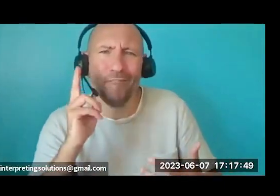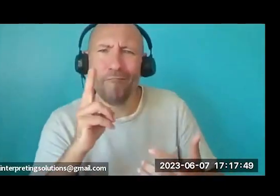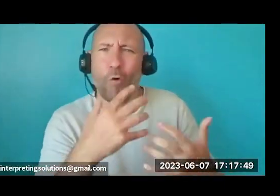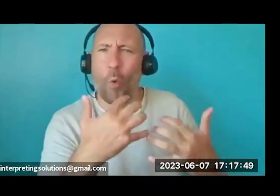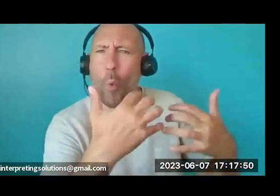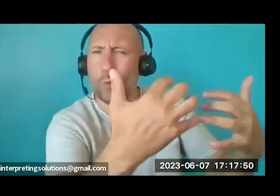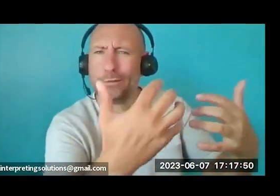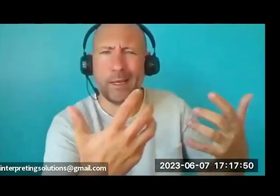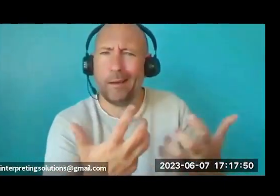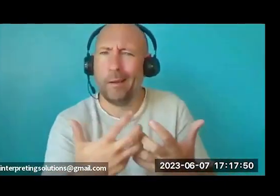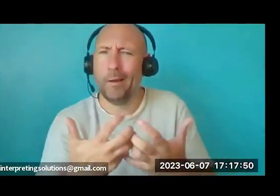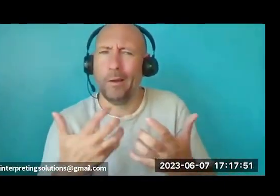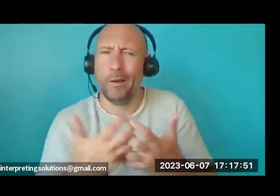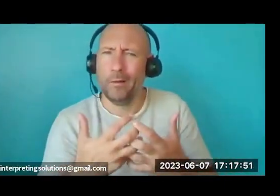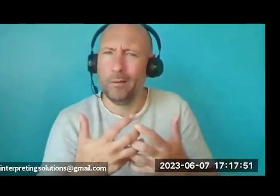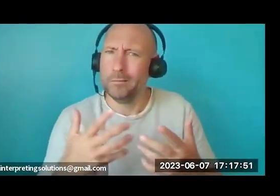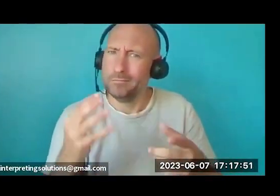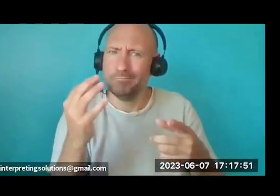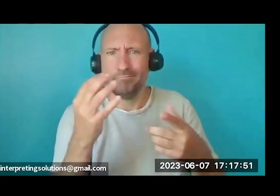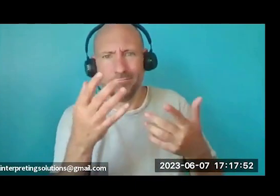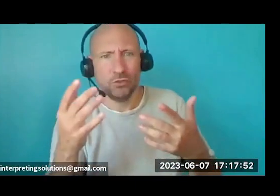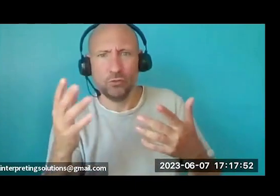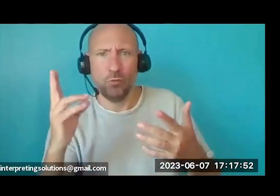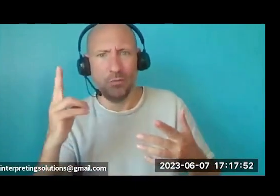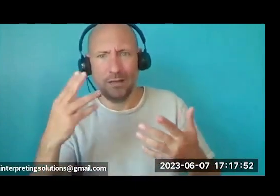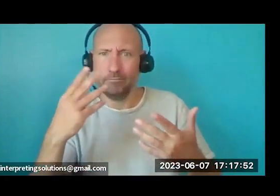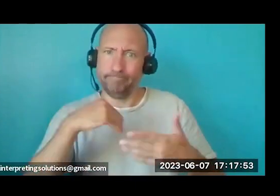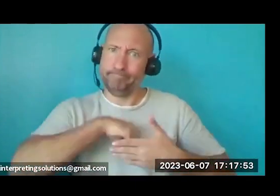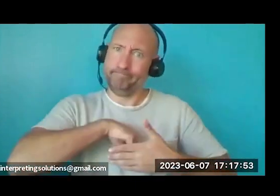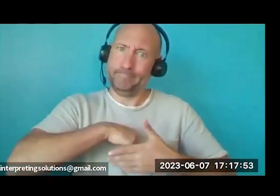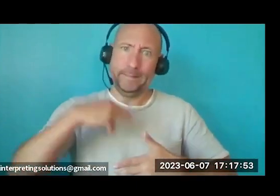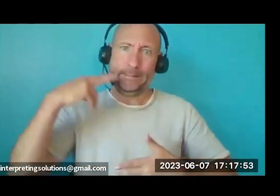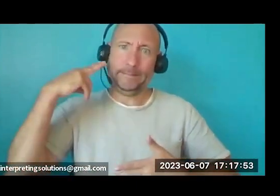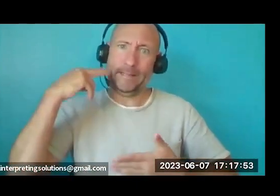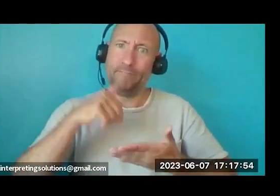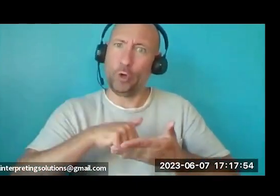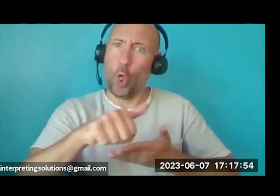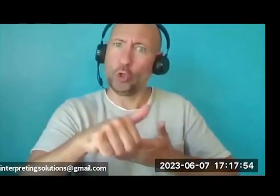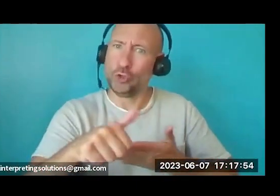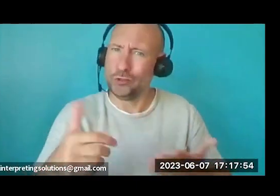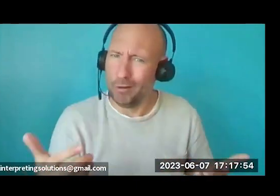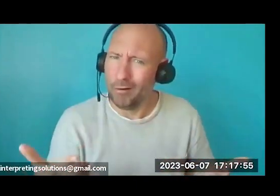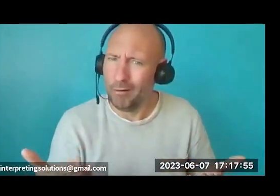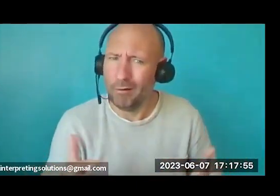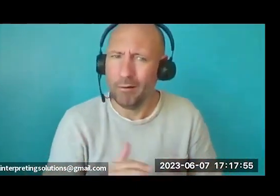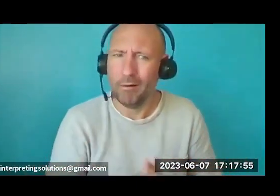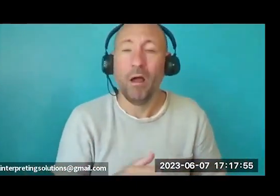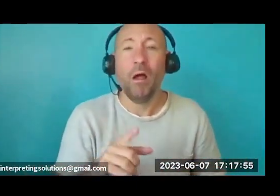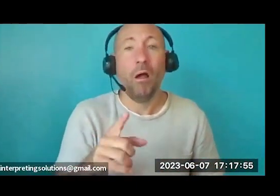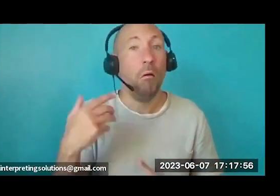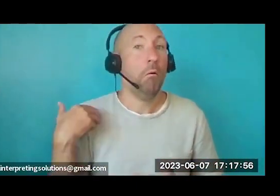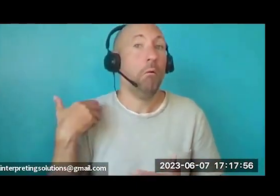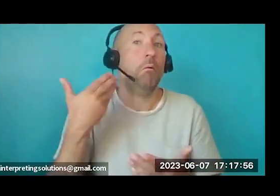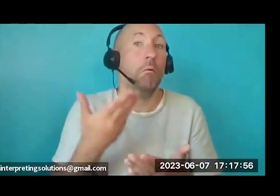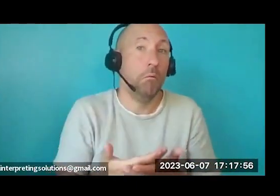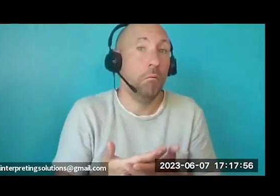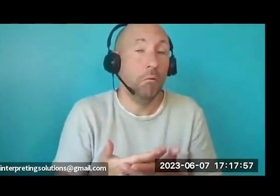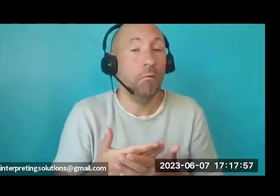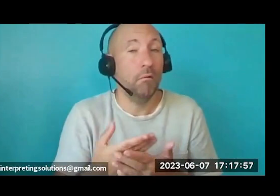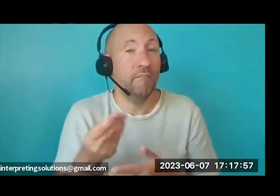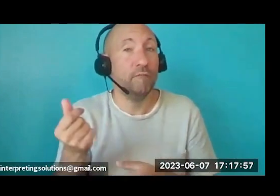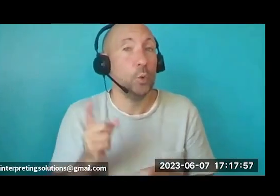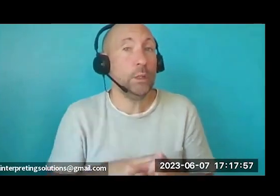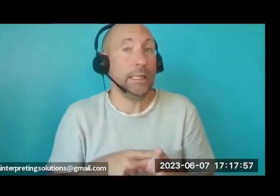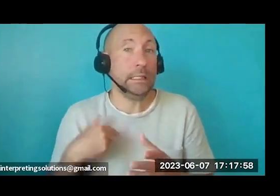difficult by virtue of the specificity of deaf culture. I would like to add that in the past few years, together with the